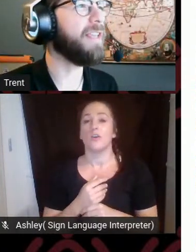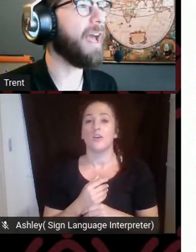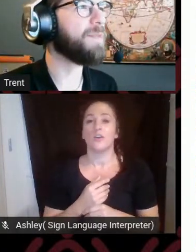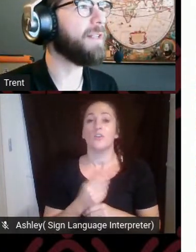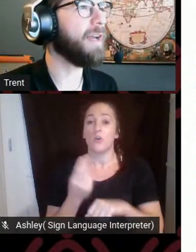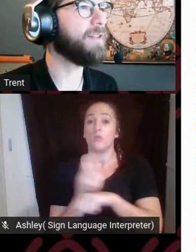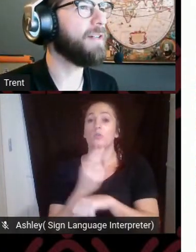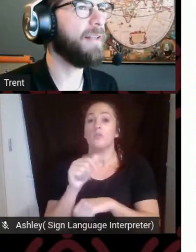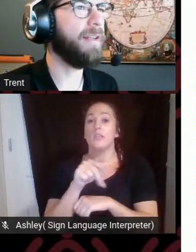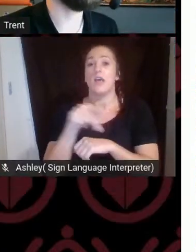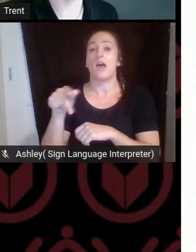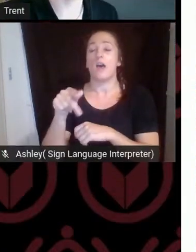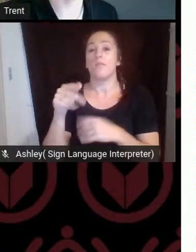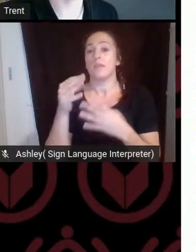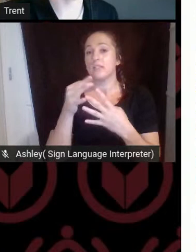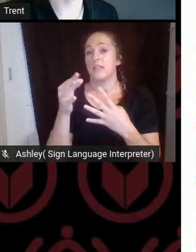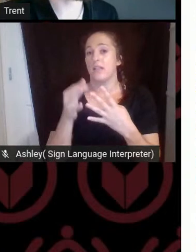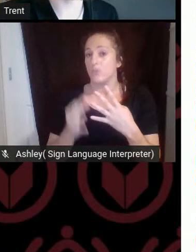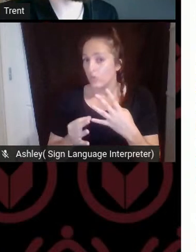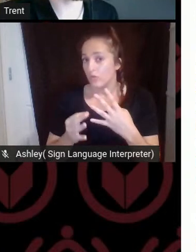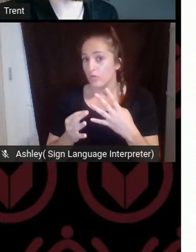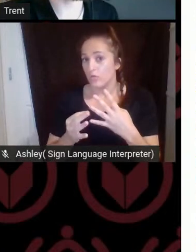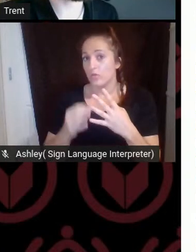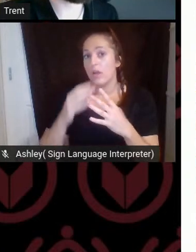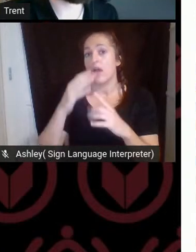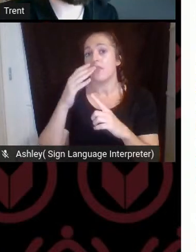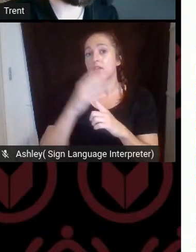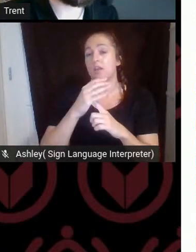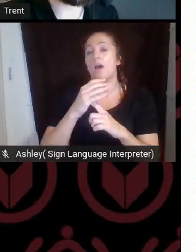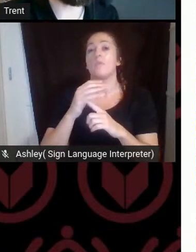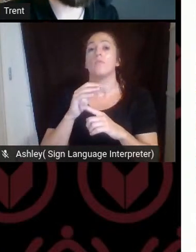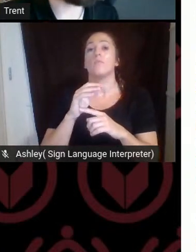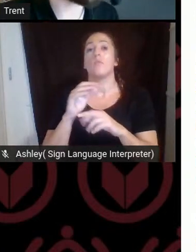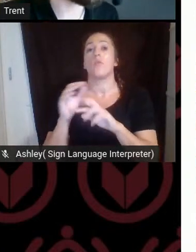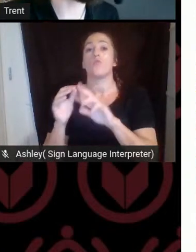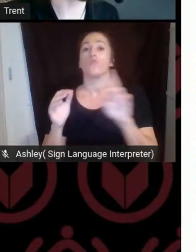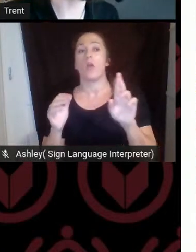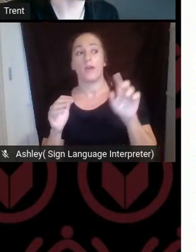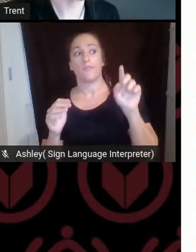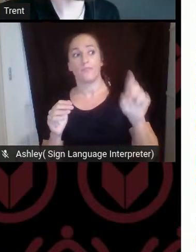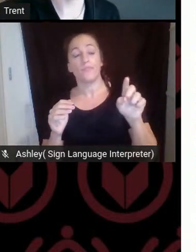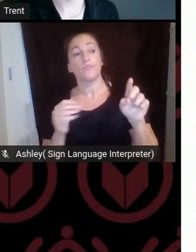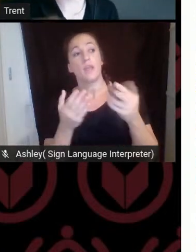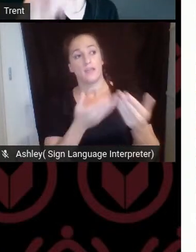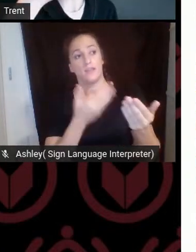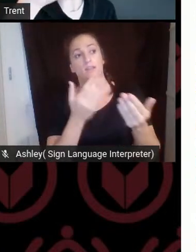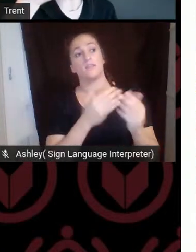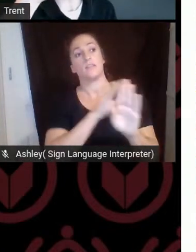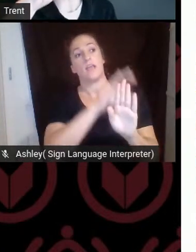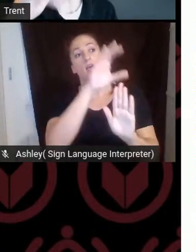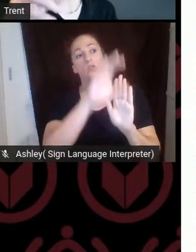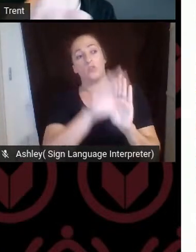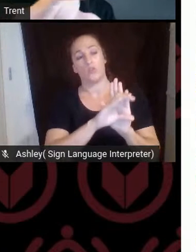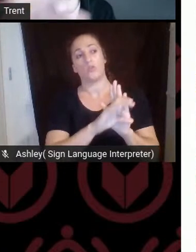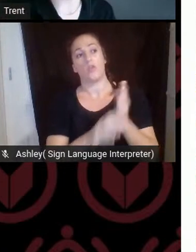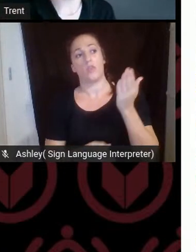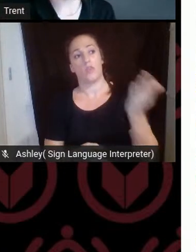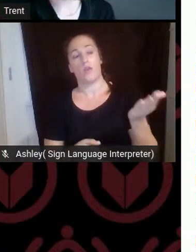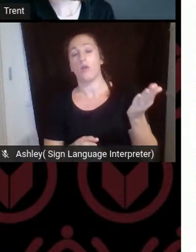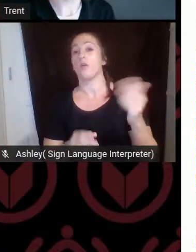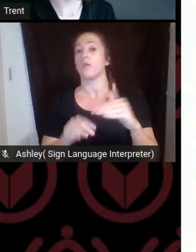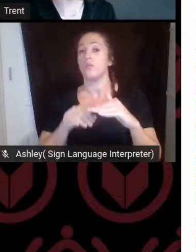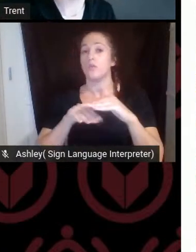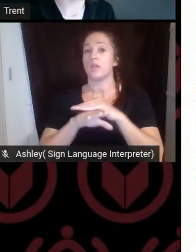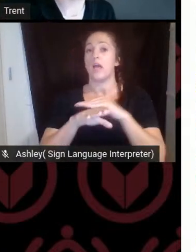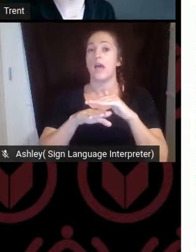Using the app selector in the top right of my Gmail, I just easily found my calendar. And like I said, you can also access kind of a